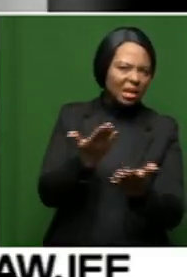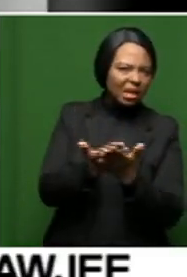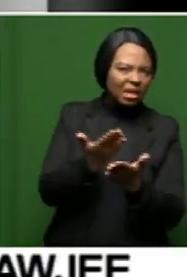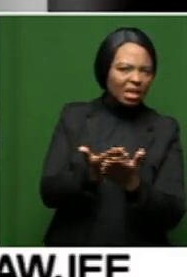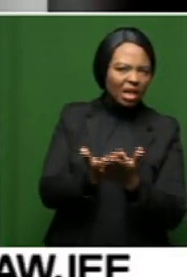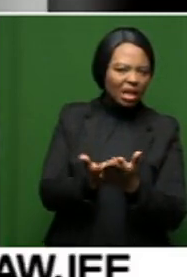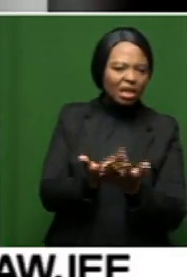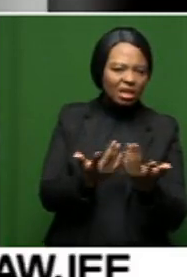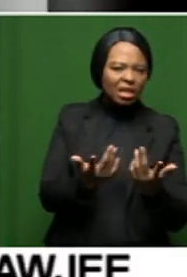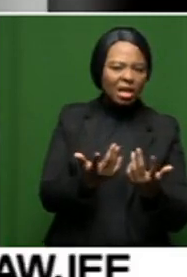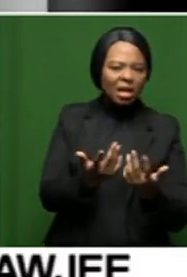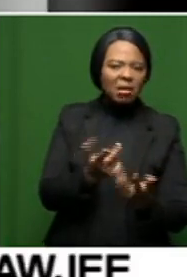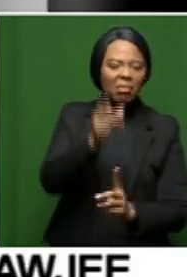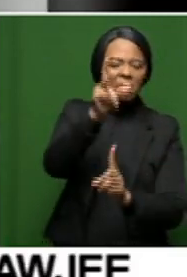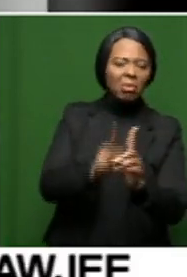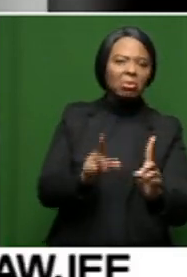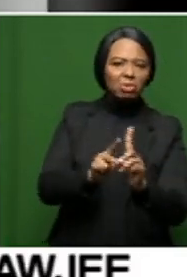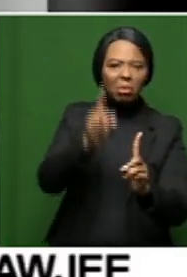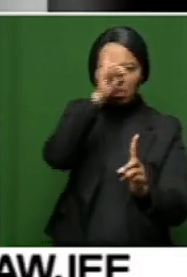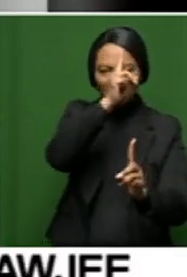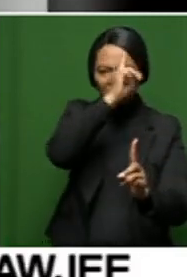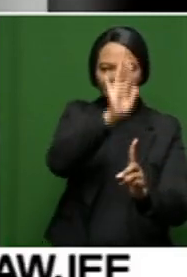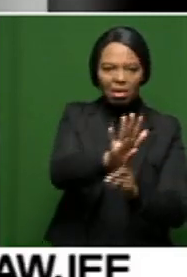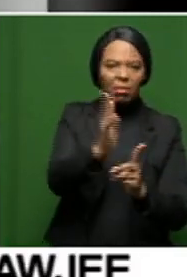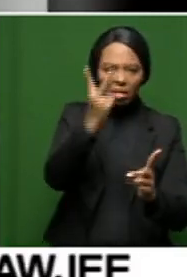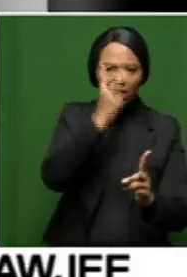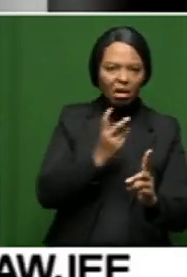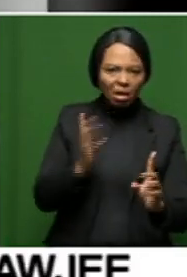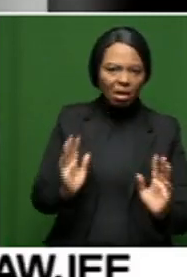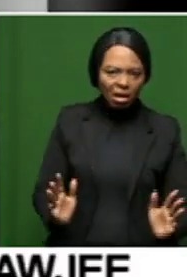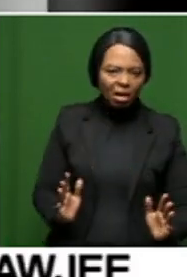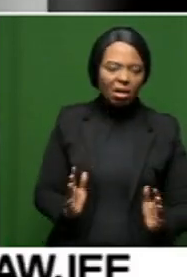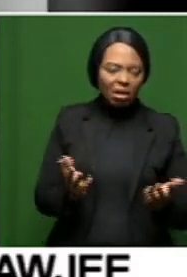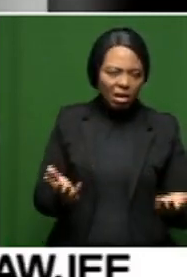black woman. Yeah. Sort of. And that is how